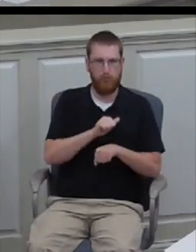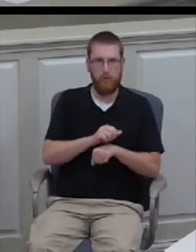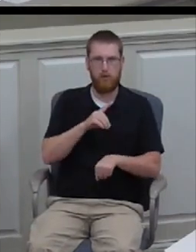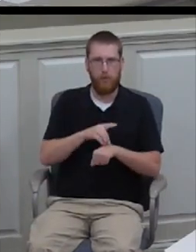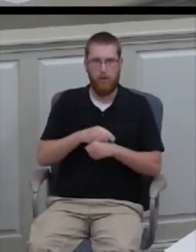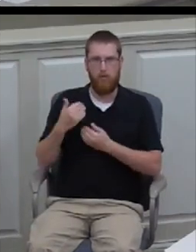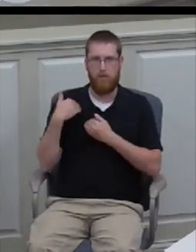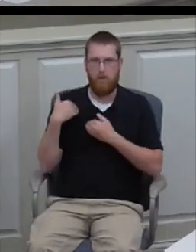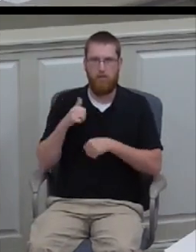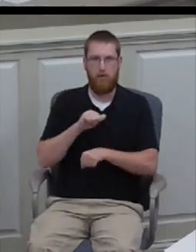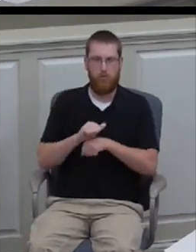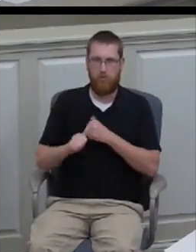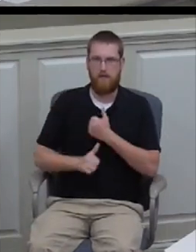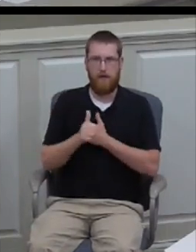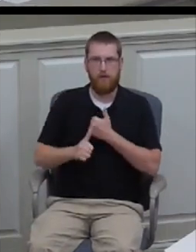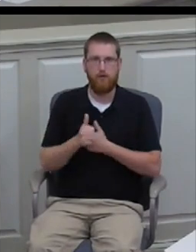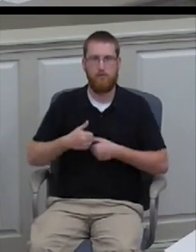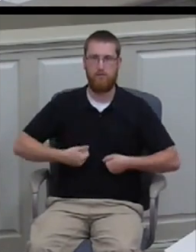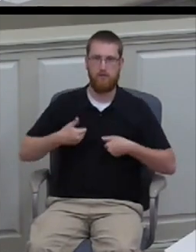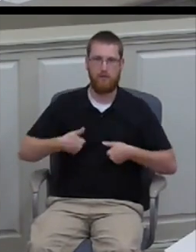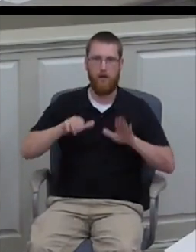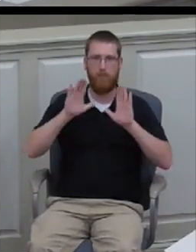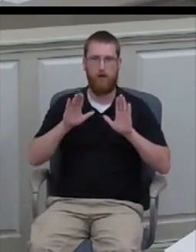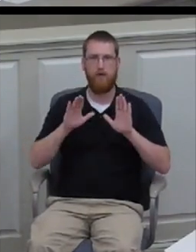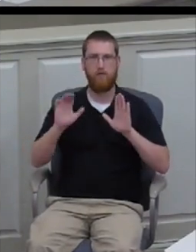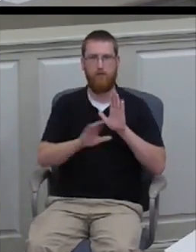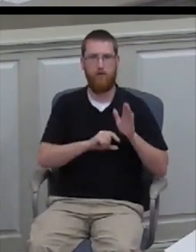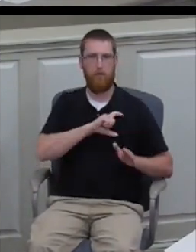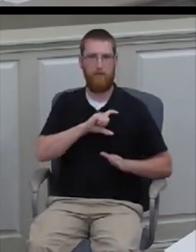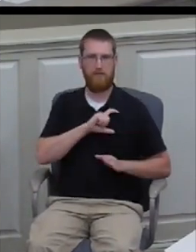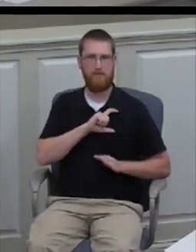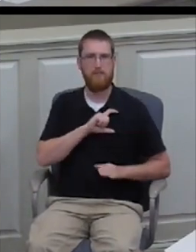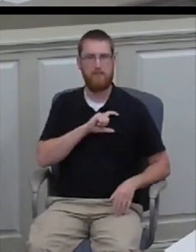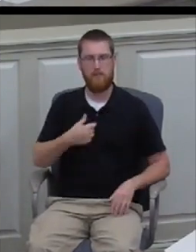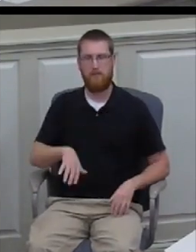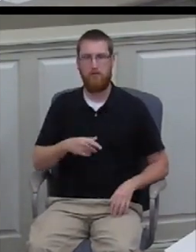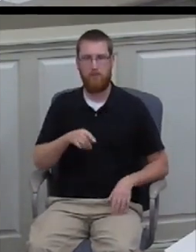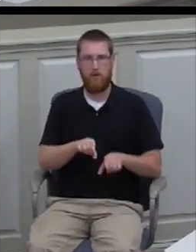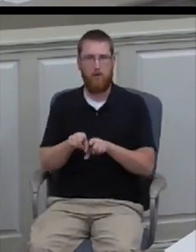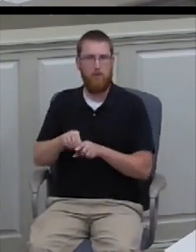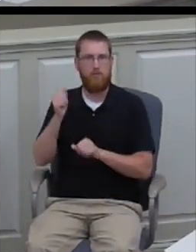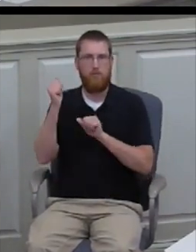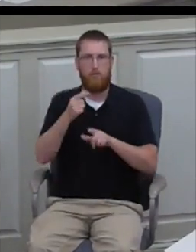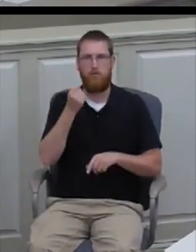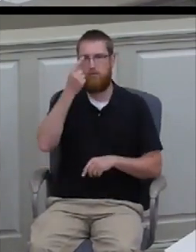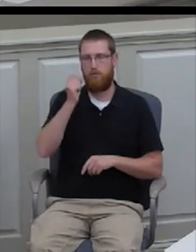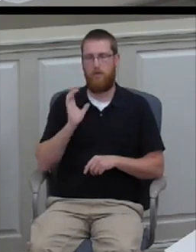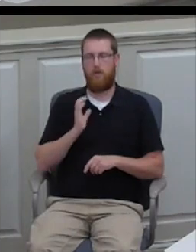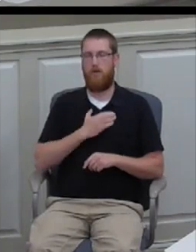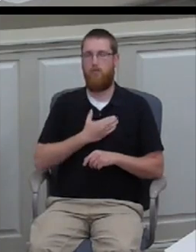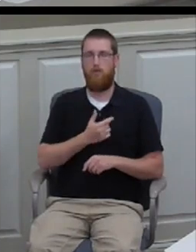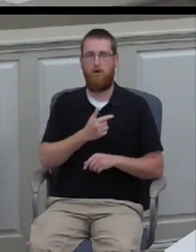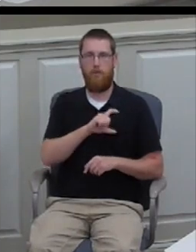responsibilities, hazards, and sacrifices of their law enforcement agency, and that members of our law enforcement